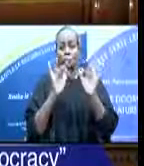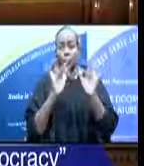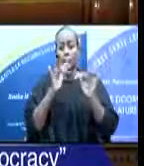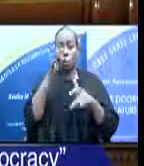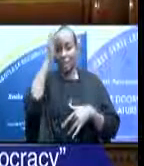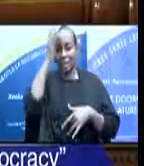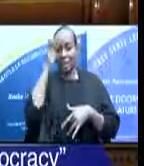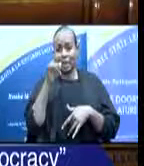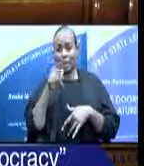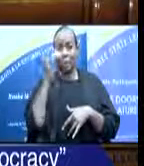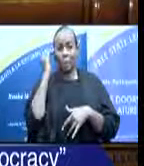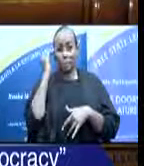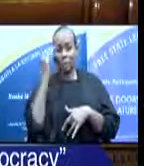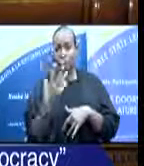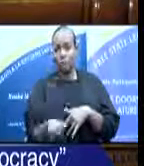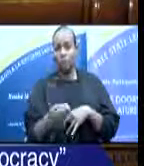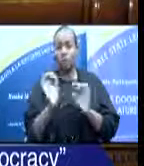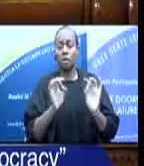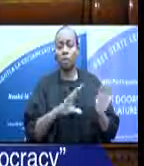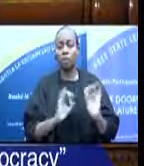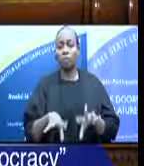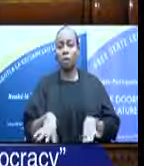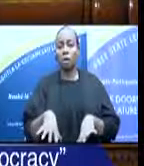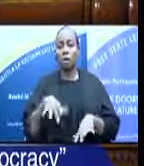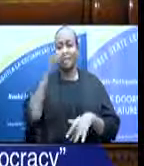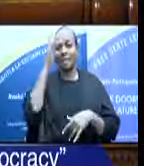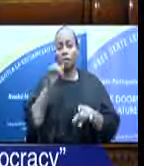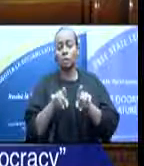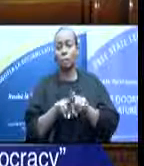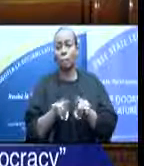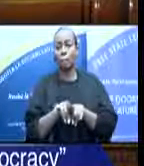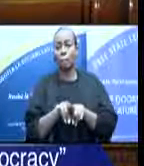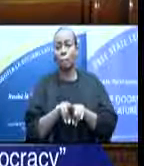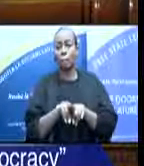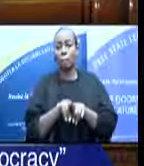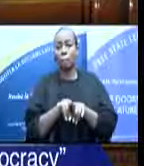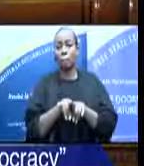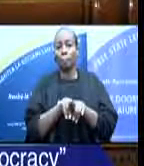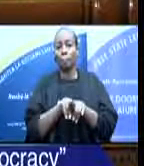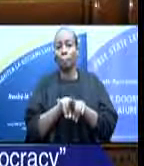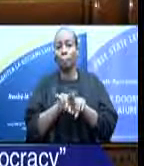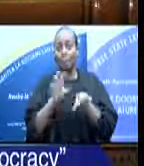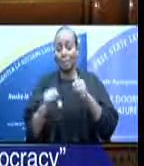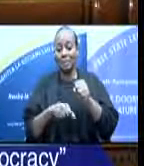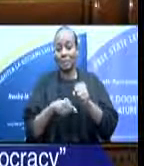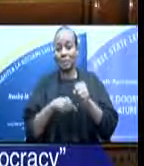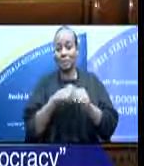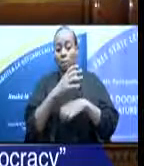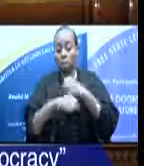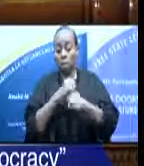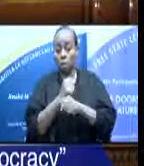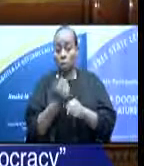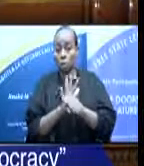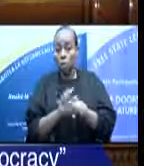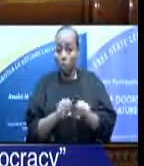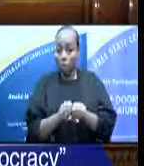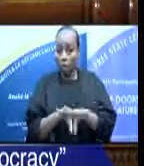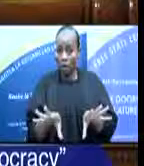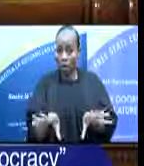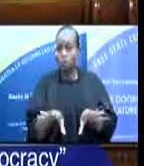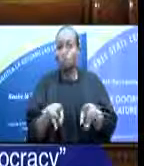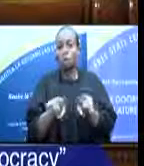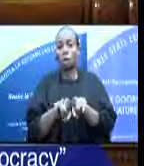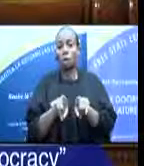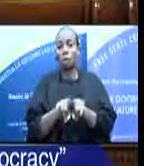health patients who also suffer from the diseases plus the COVID-19. You can imagine what happens to the lives